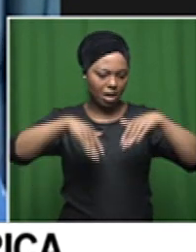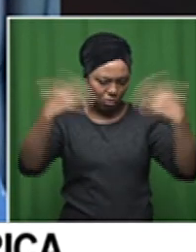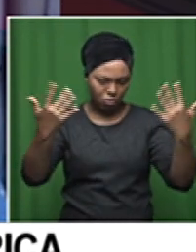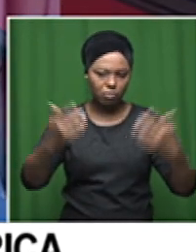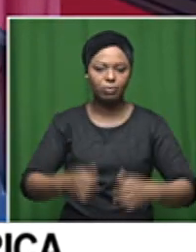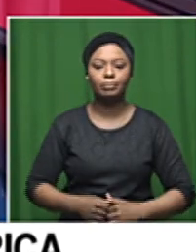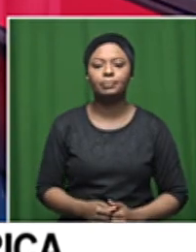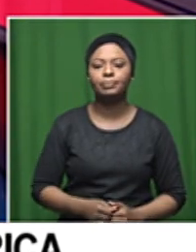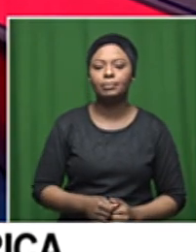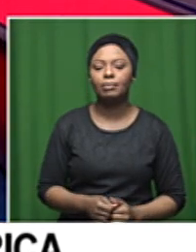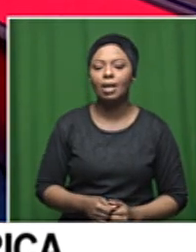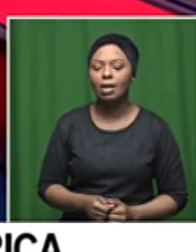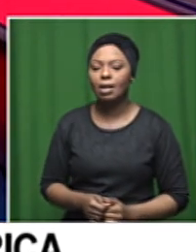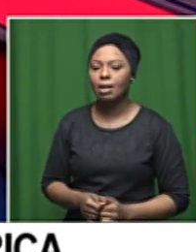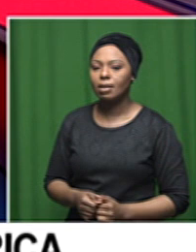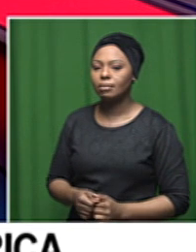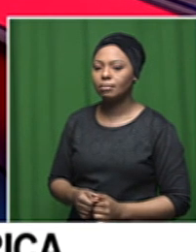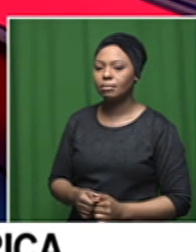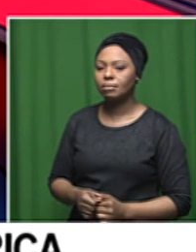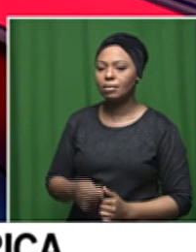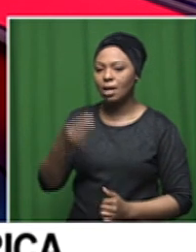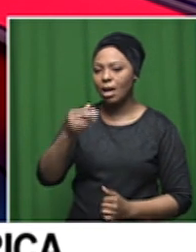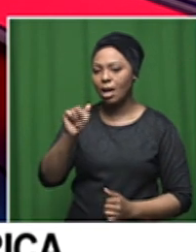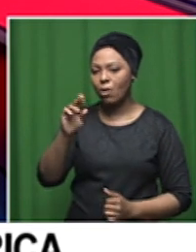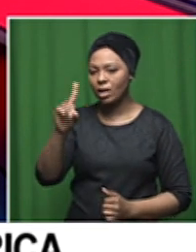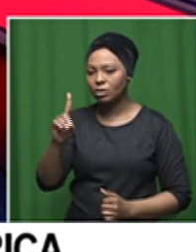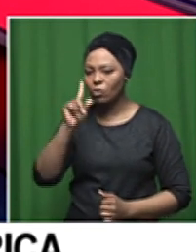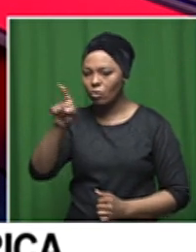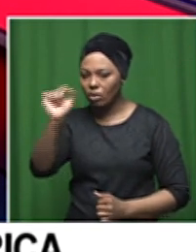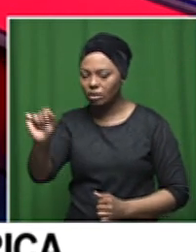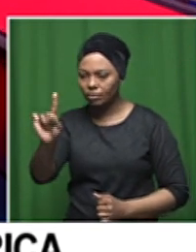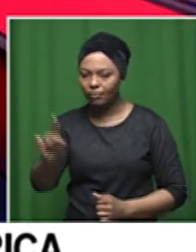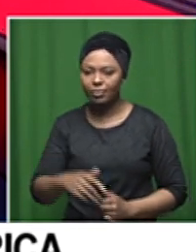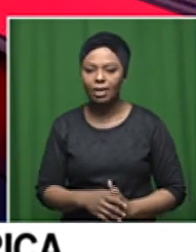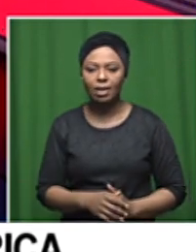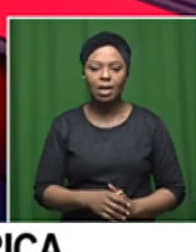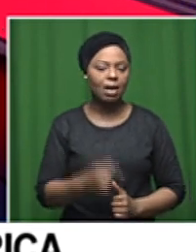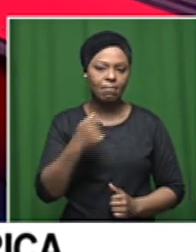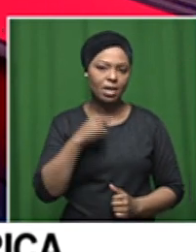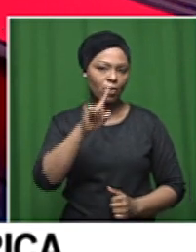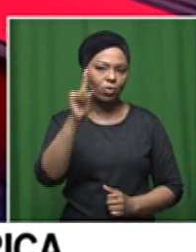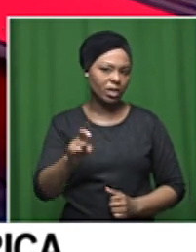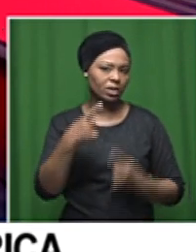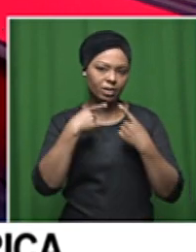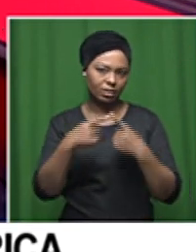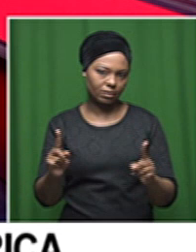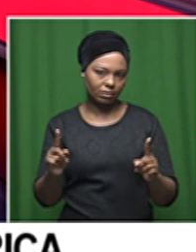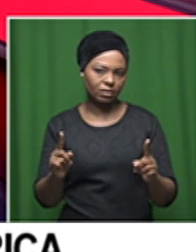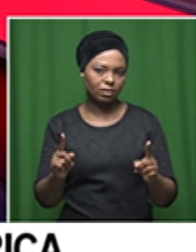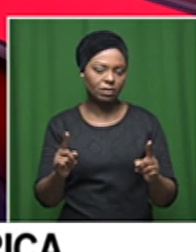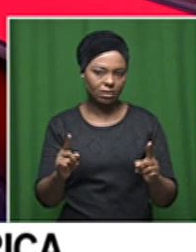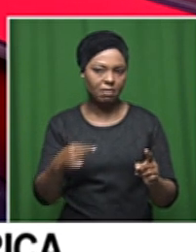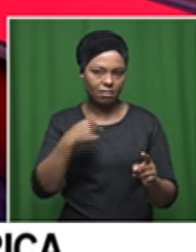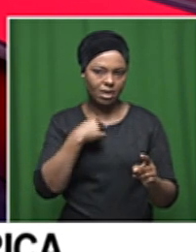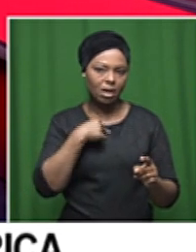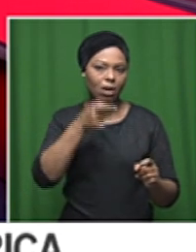Howard seems to be back on the line. Howard, what's your question? Good day. I don't have any question for the MEC,